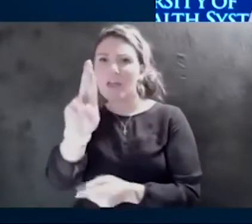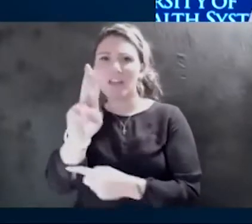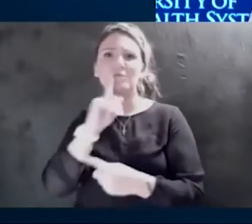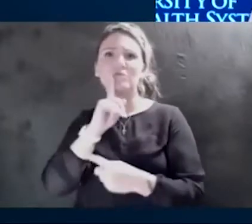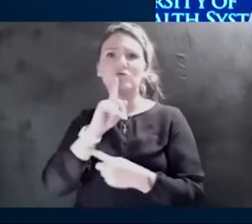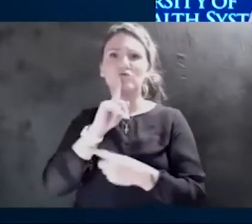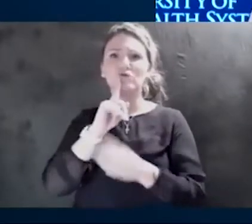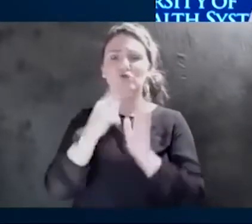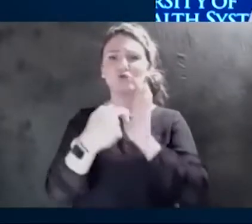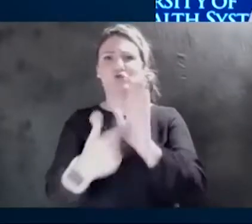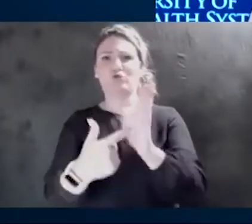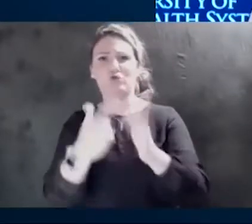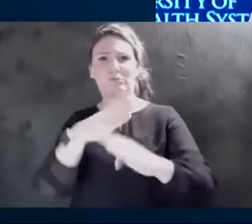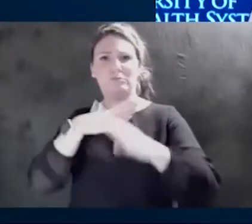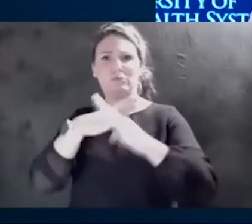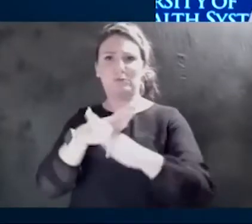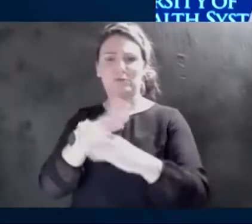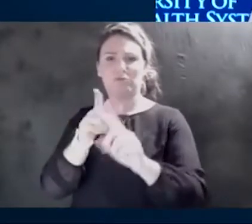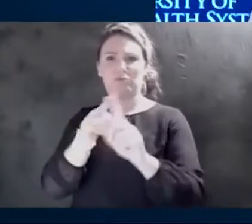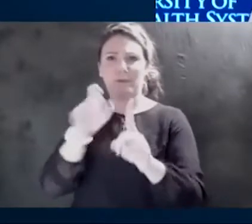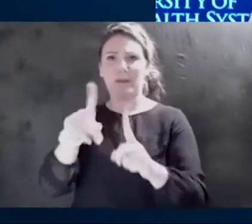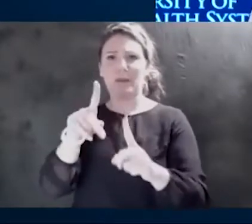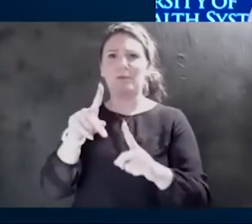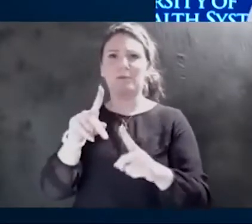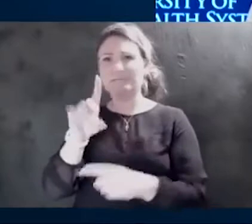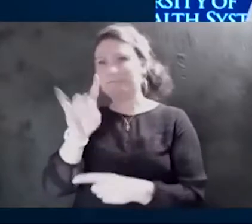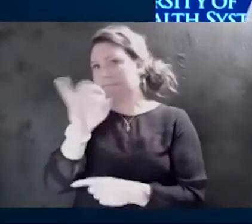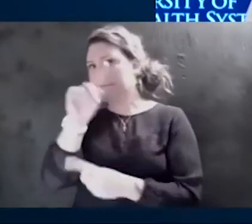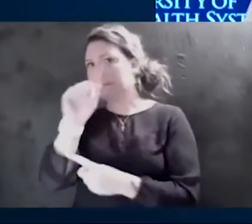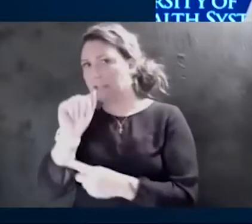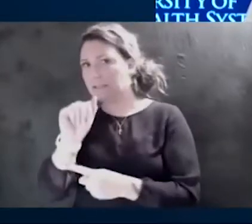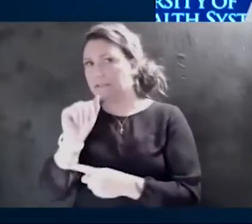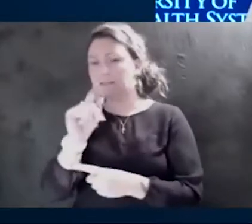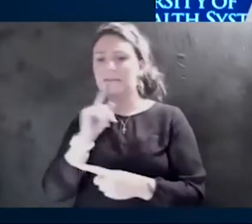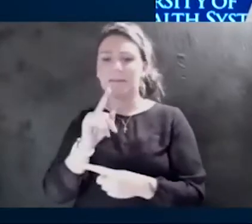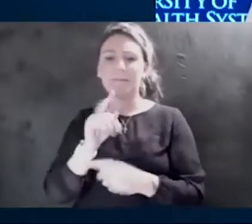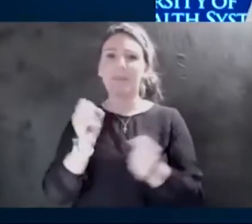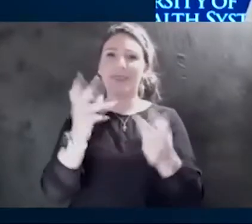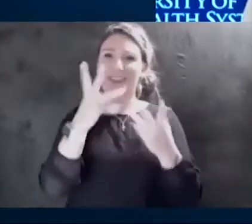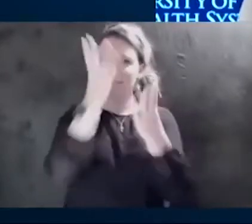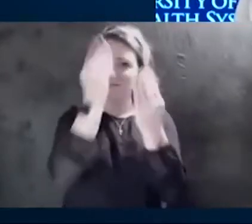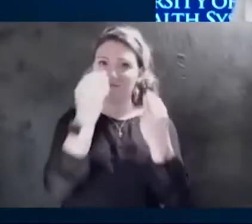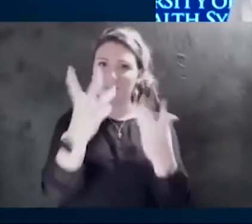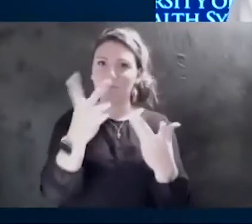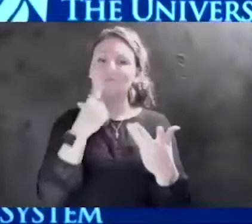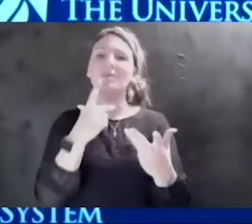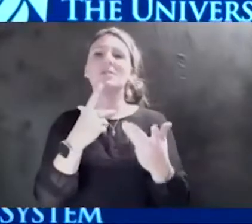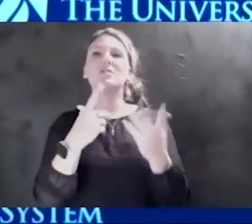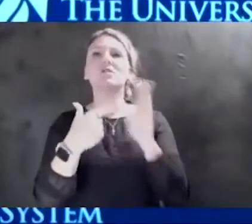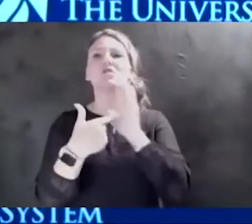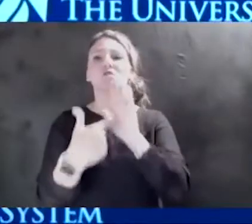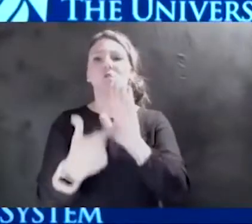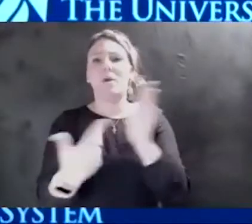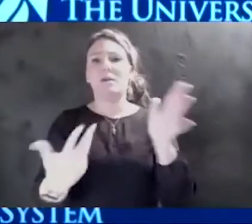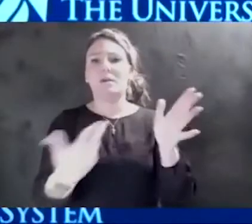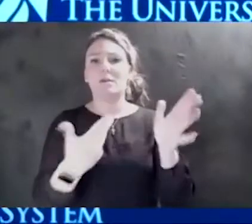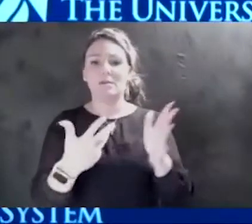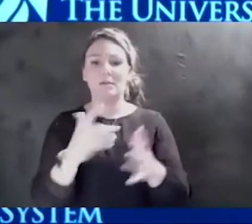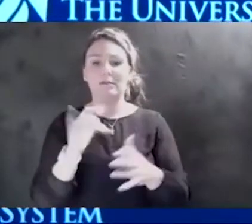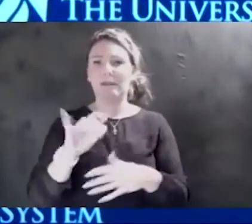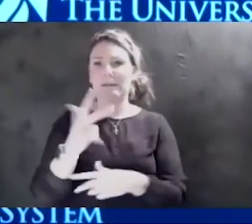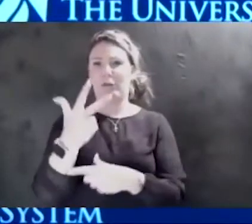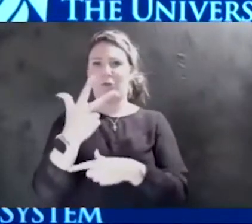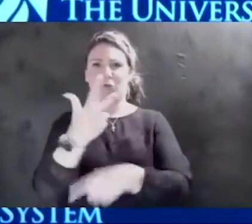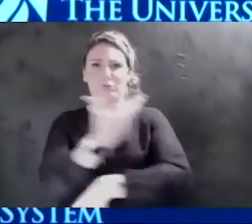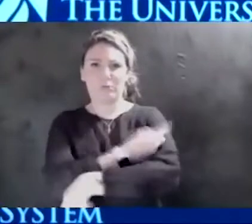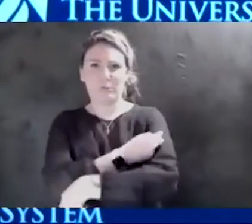Delta variant. Have you guys seen anything on that yet? Yeah, there's been a lot of information pointing toward that third dose, and I think Pfizer has kind